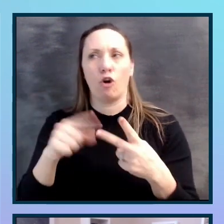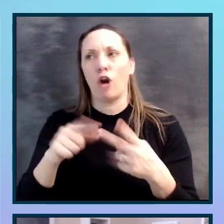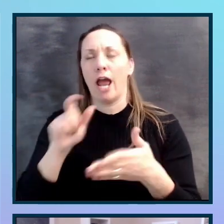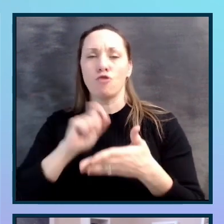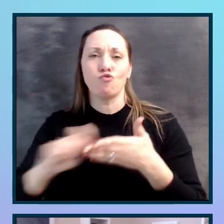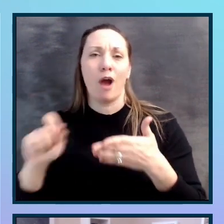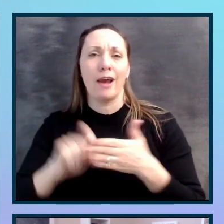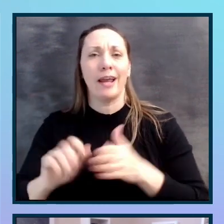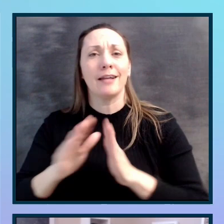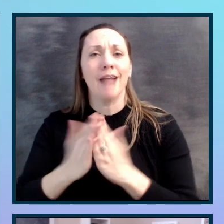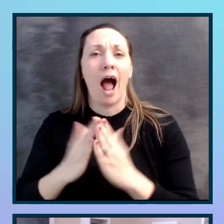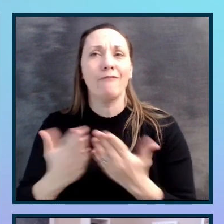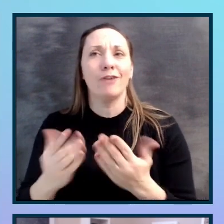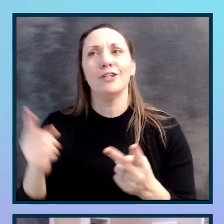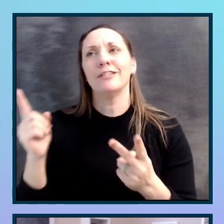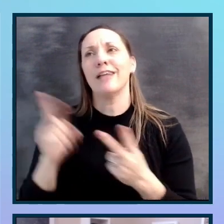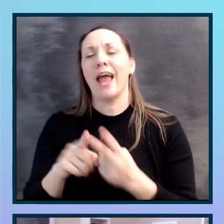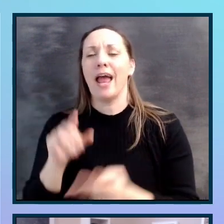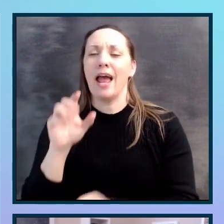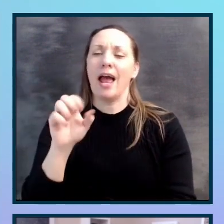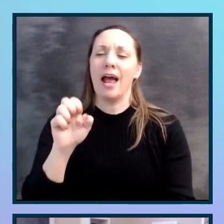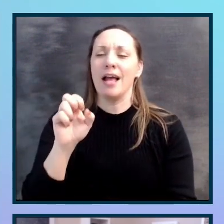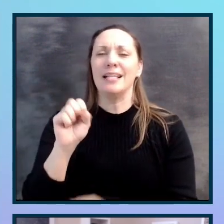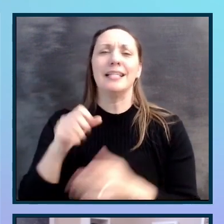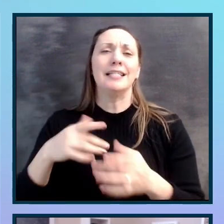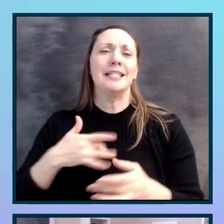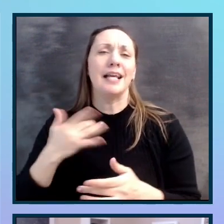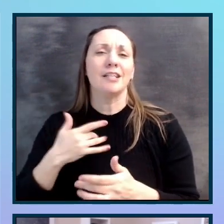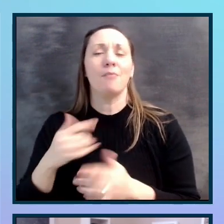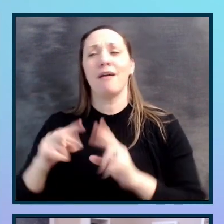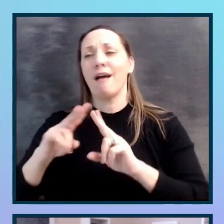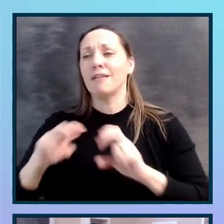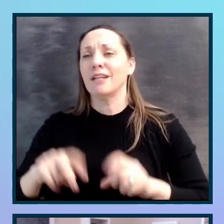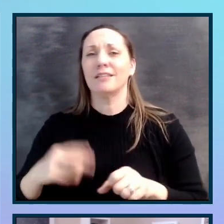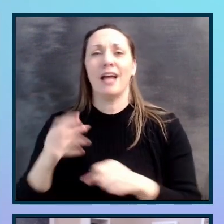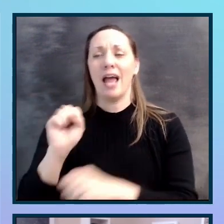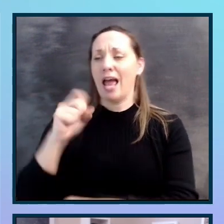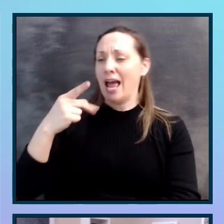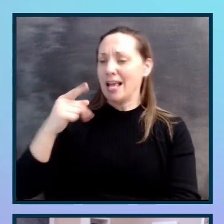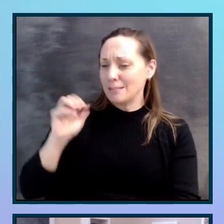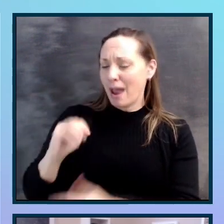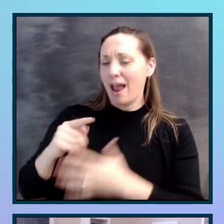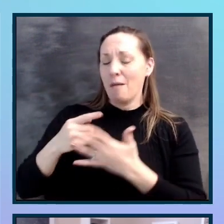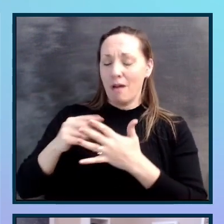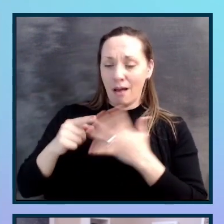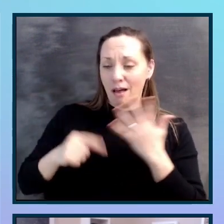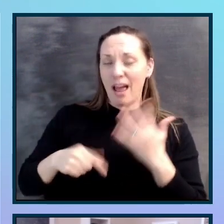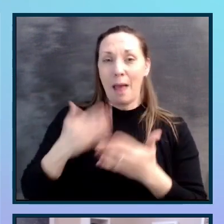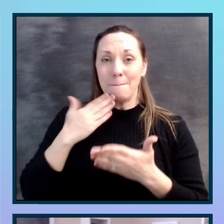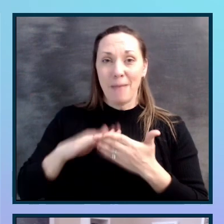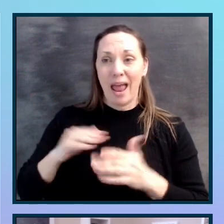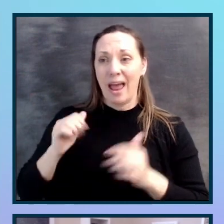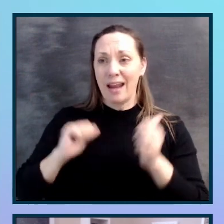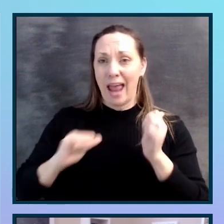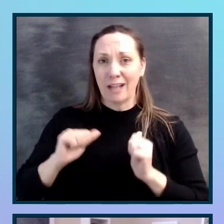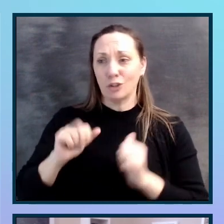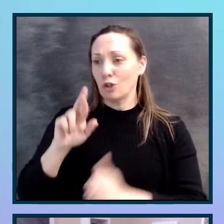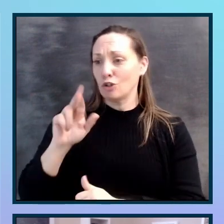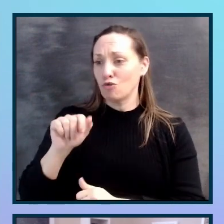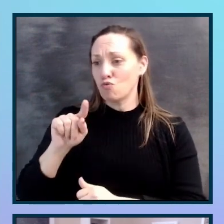and doing sentiment analysis and detecting spam and banning bad actors and all of these different things that